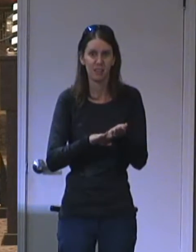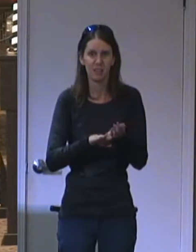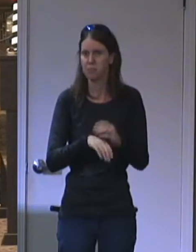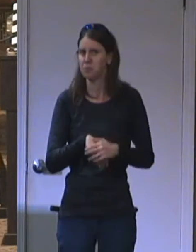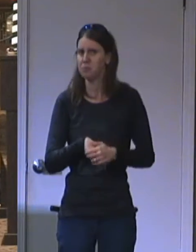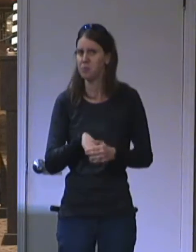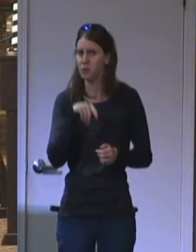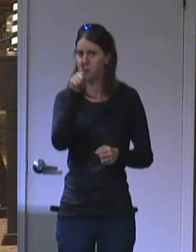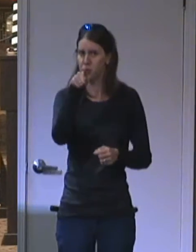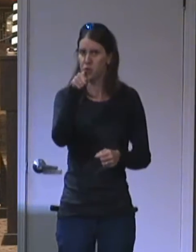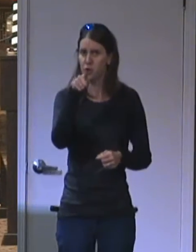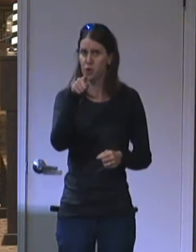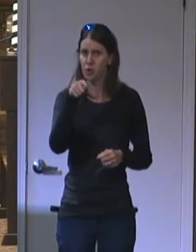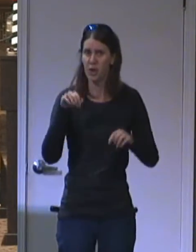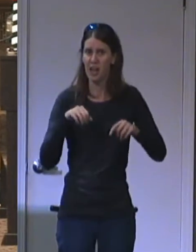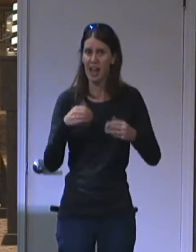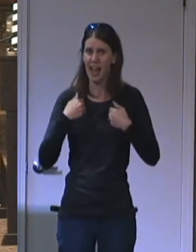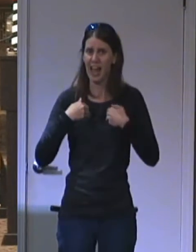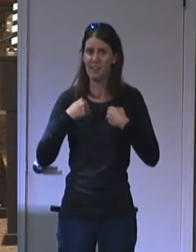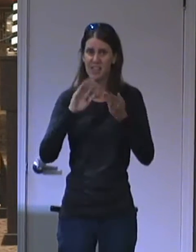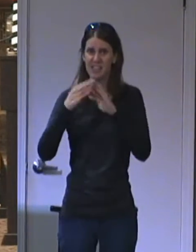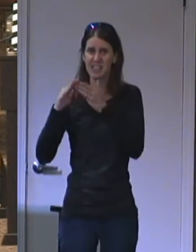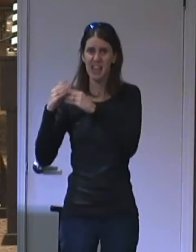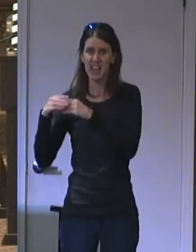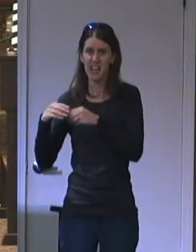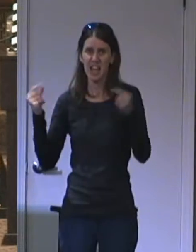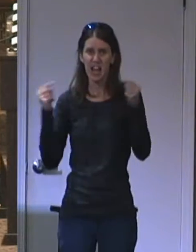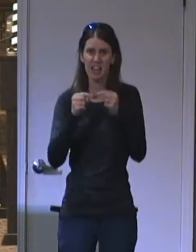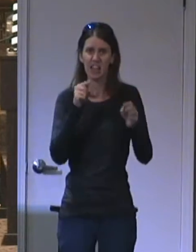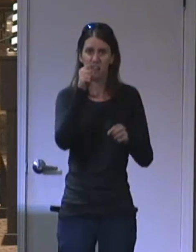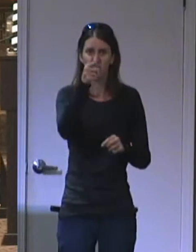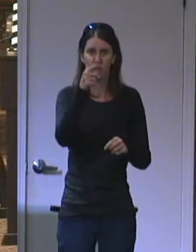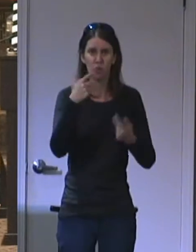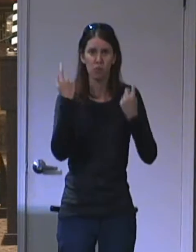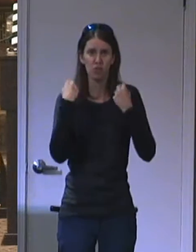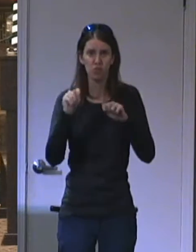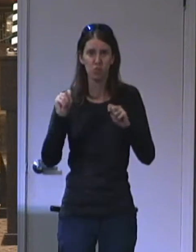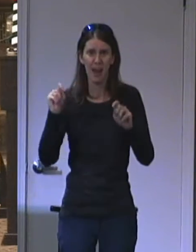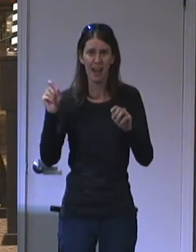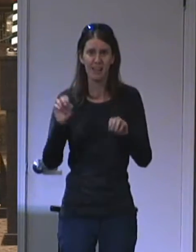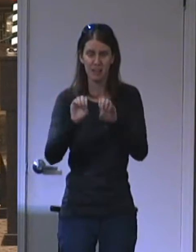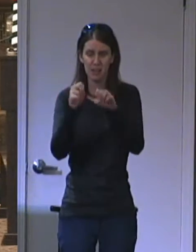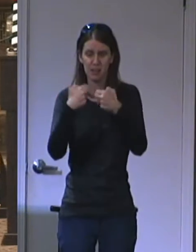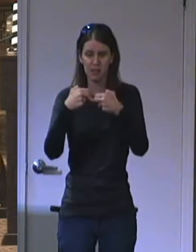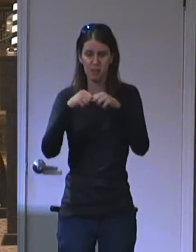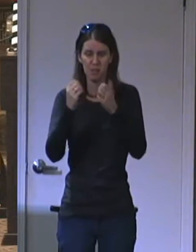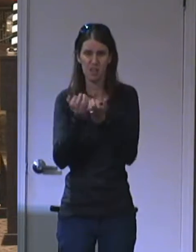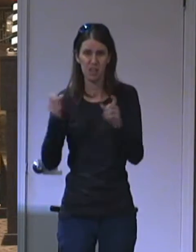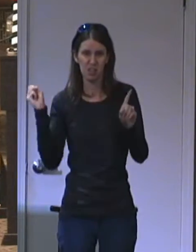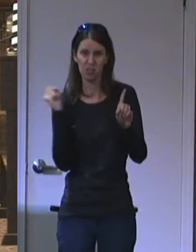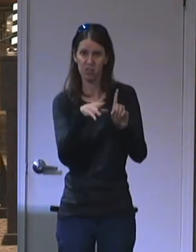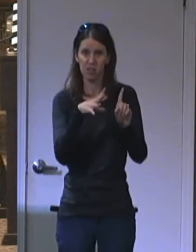When's the last time the whole town turned against you and stoned you and thought you were dead and threw you out on a rock pile?